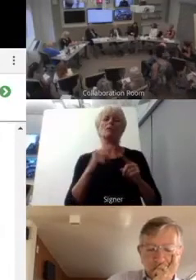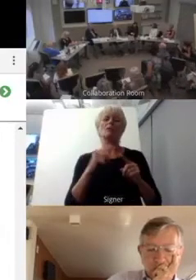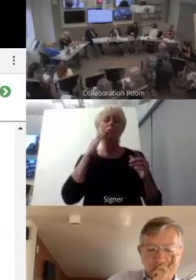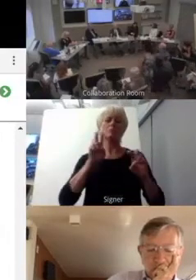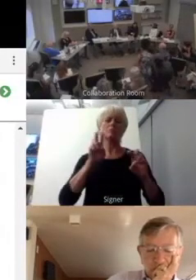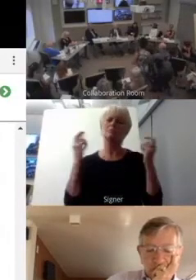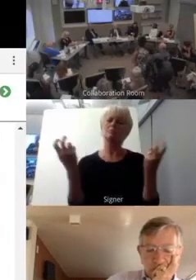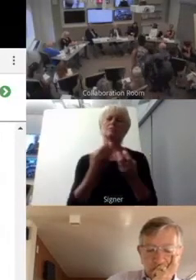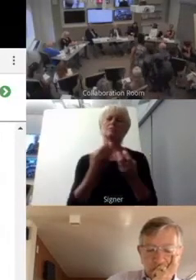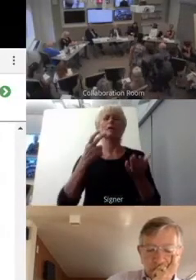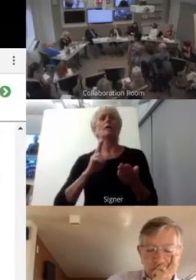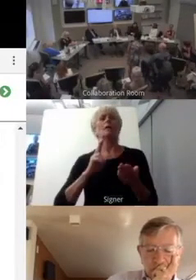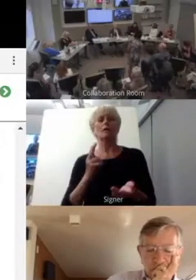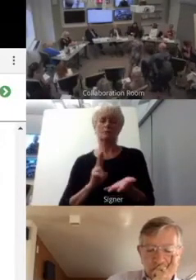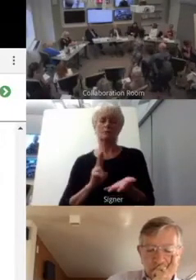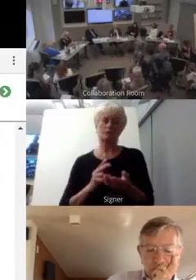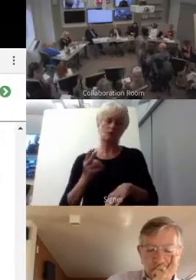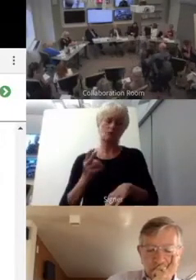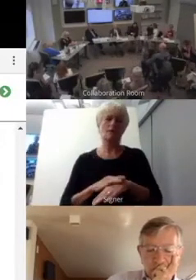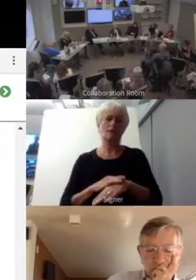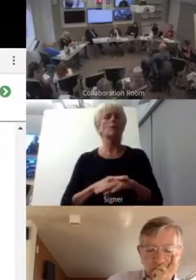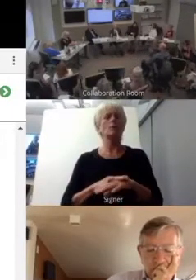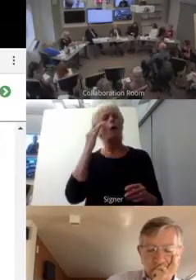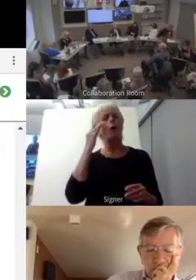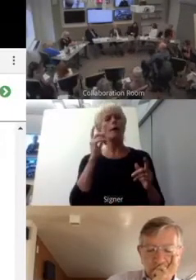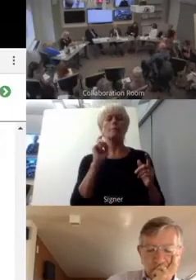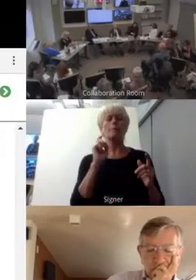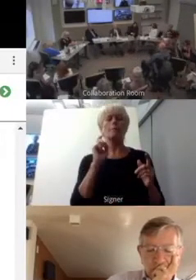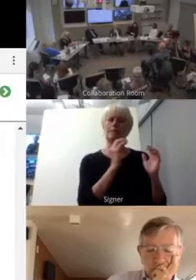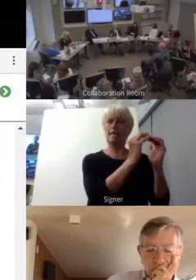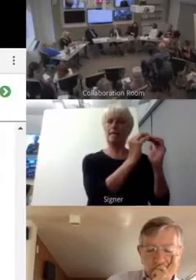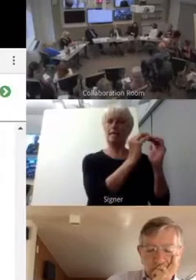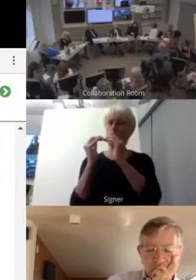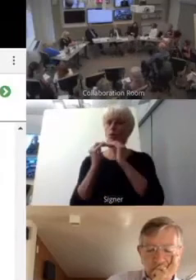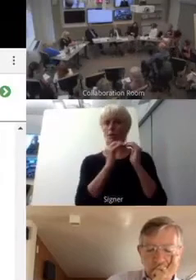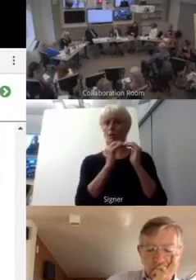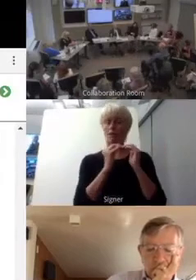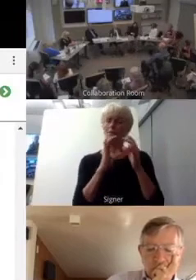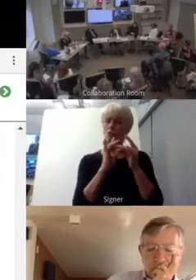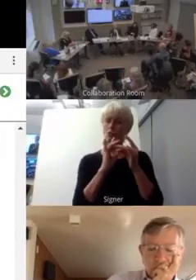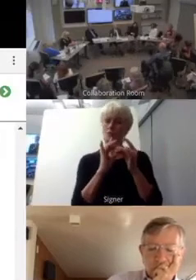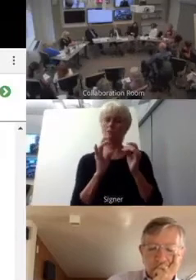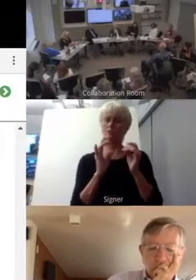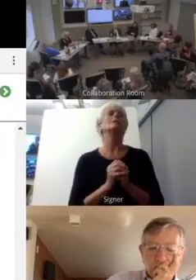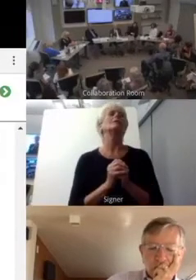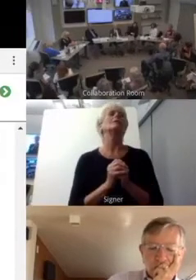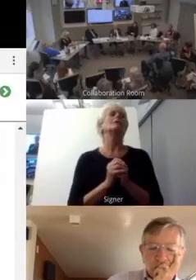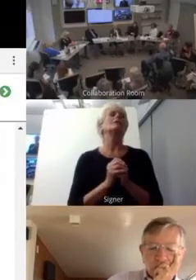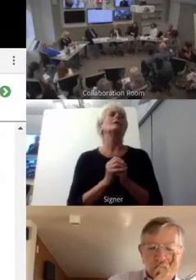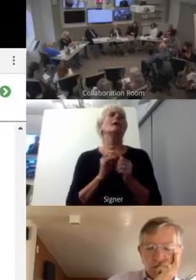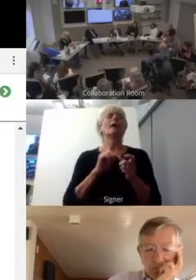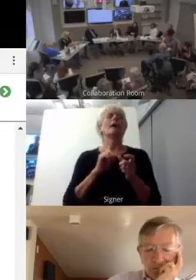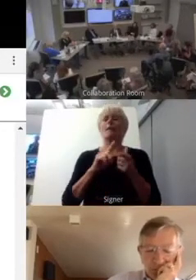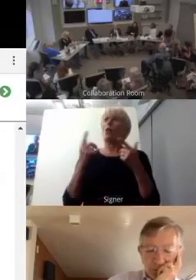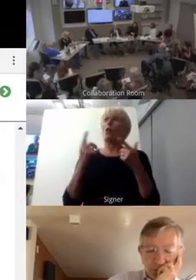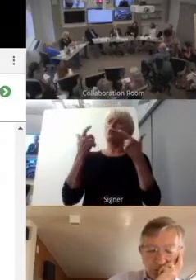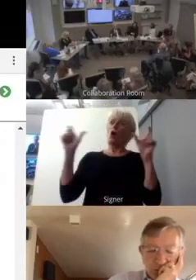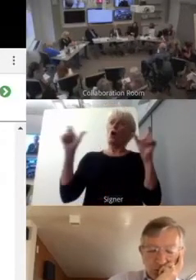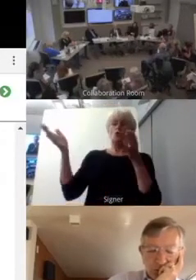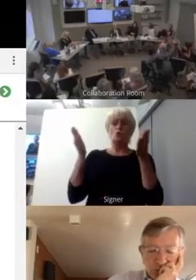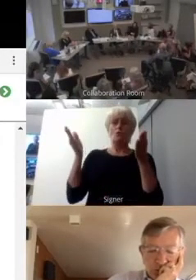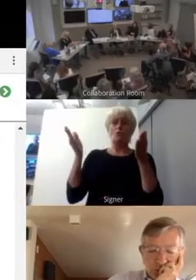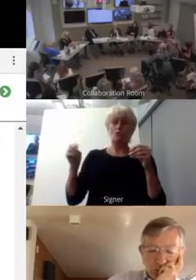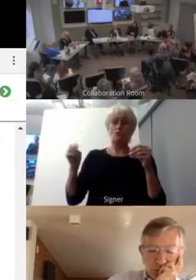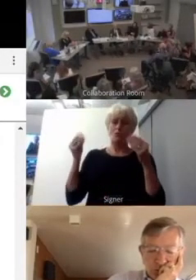equal voice. At this point, we also heard from large service providers, such as banks and the Chamber